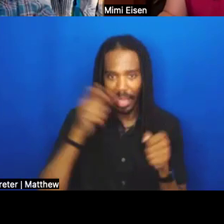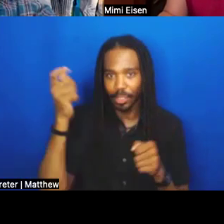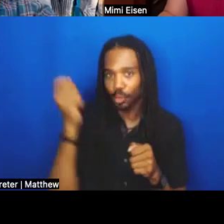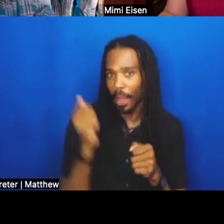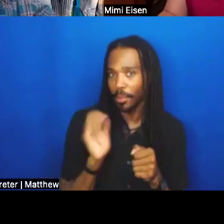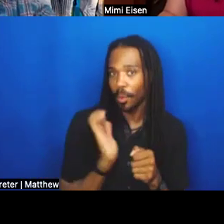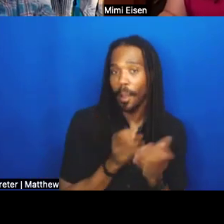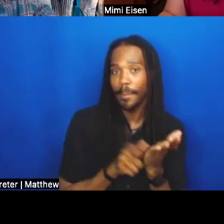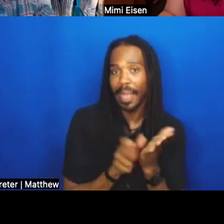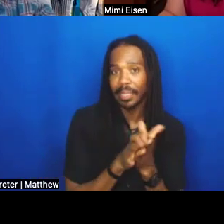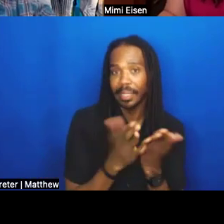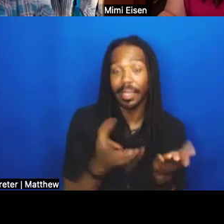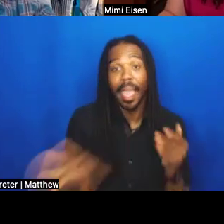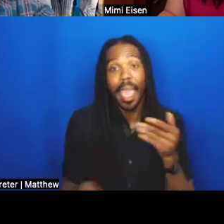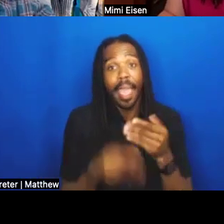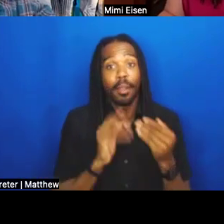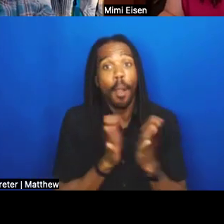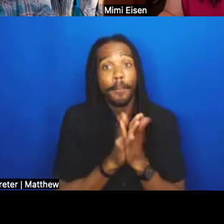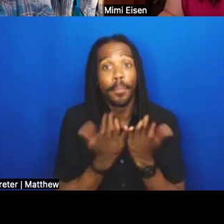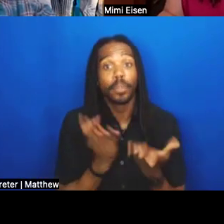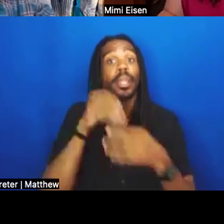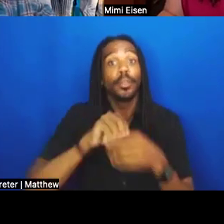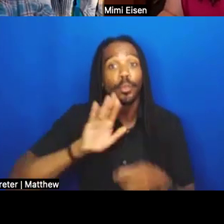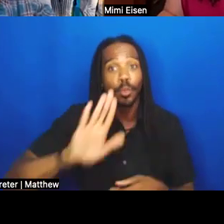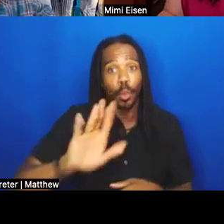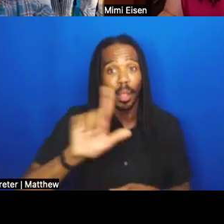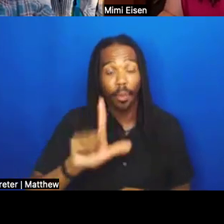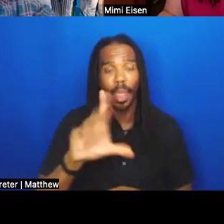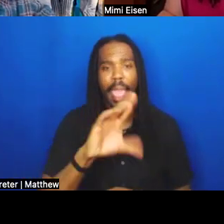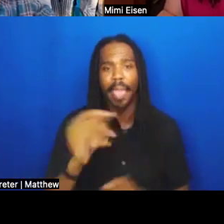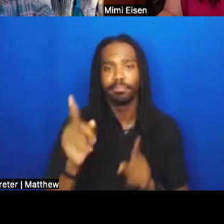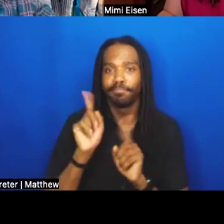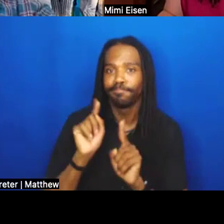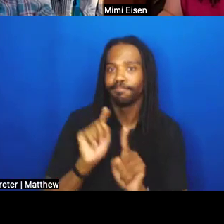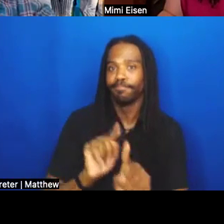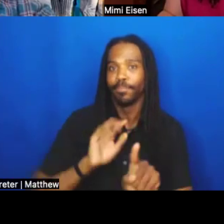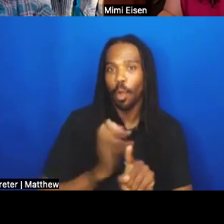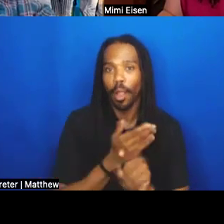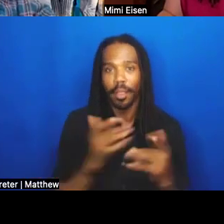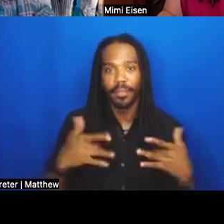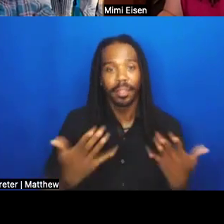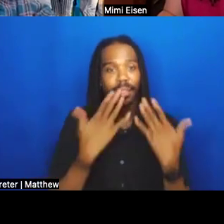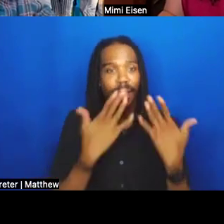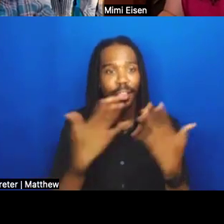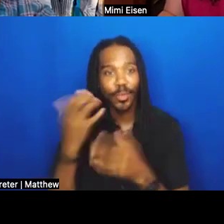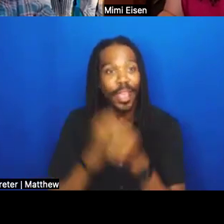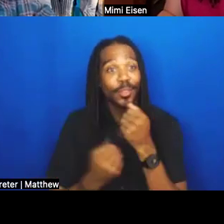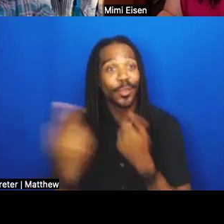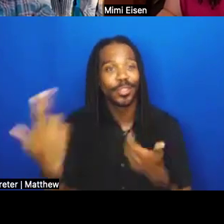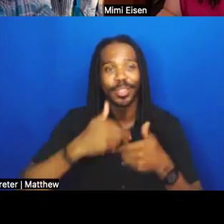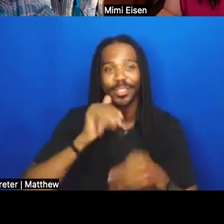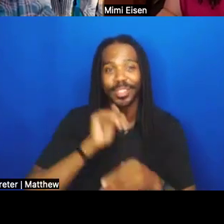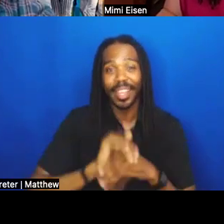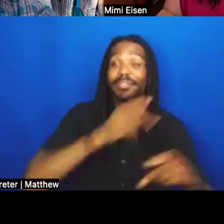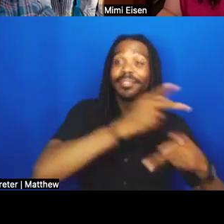and attending our upcoming events. Thank you, everyone, for coming tonight. Take care,